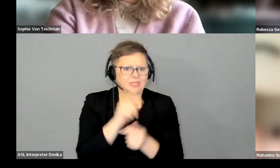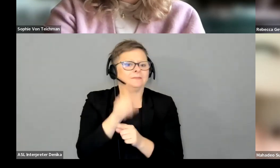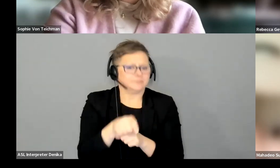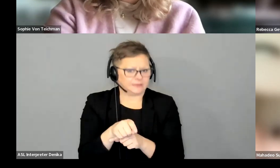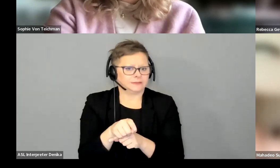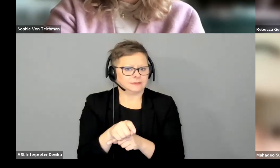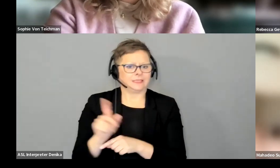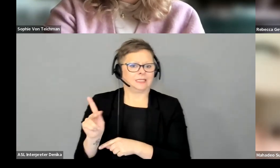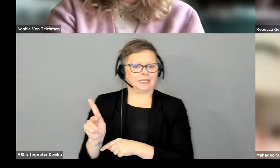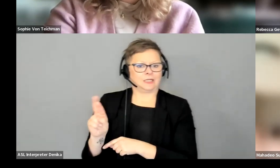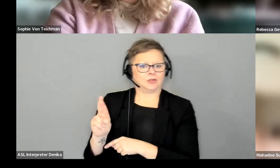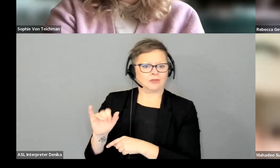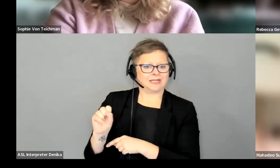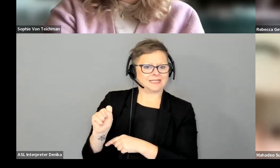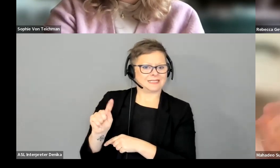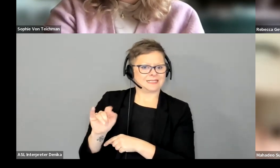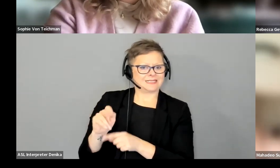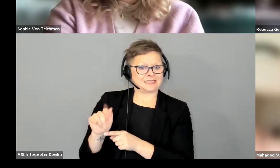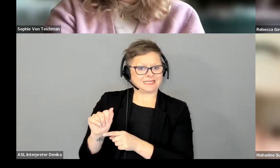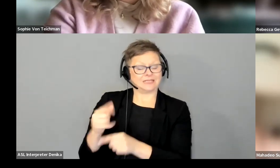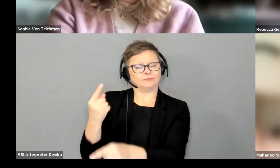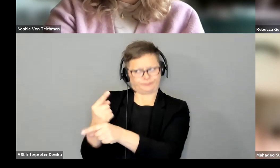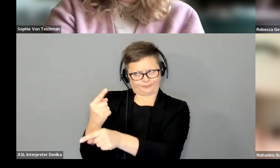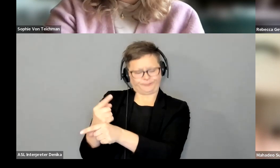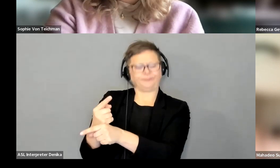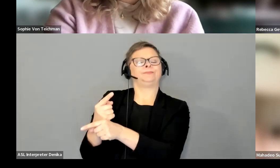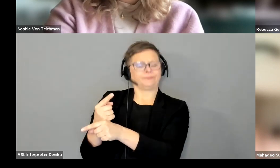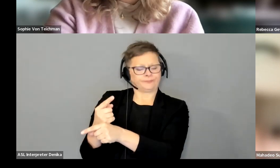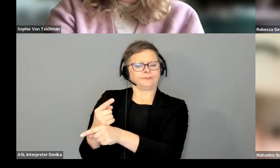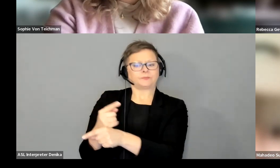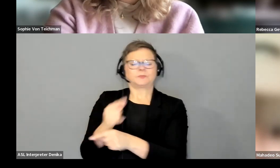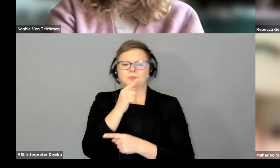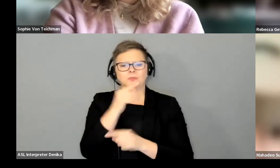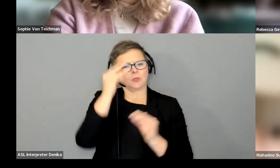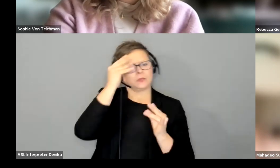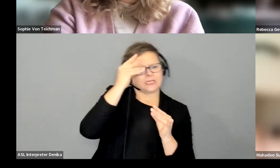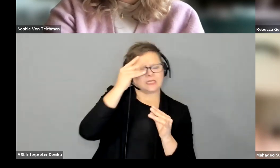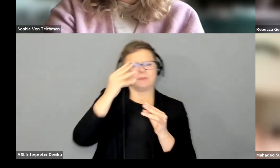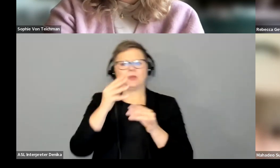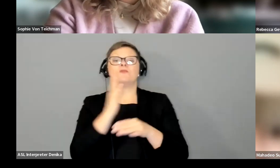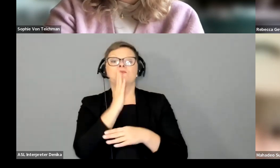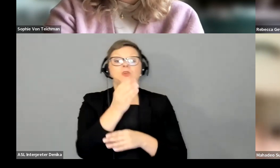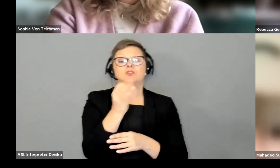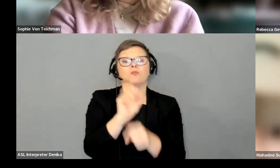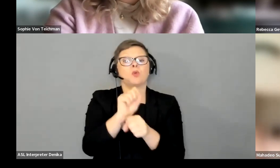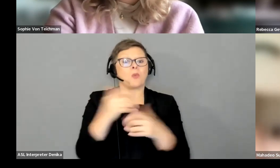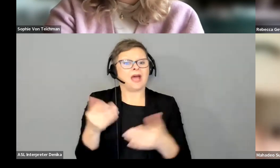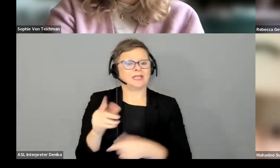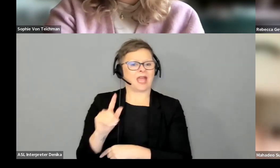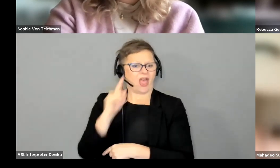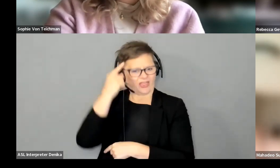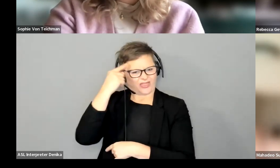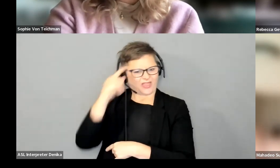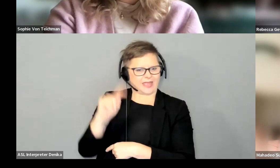that Christina made earlier also about who's actually talking about the future of work, think tanks are talking about the future of work. But that needs to